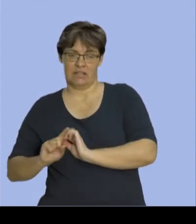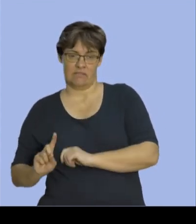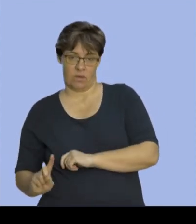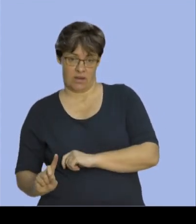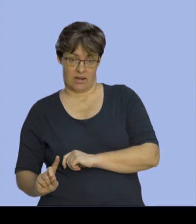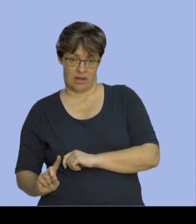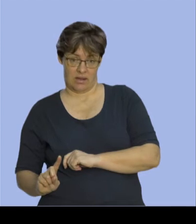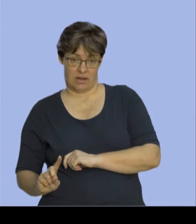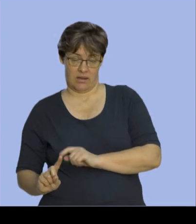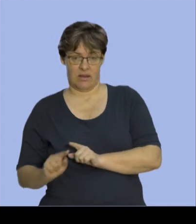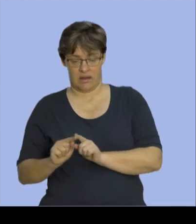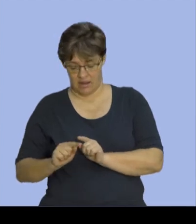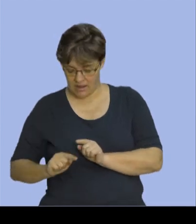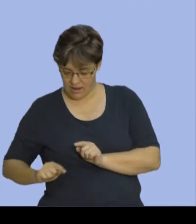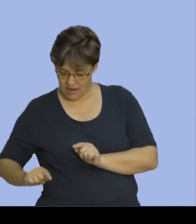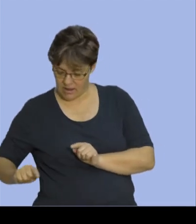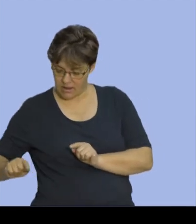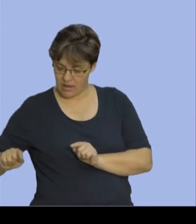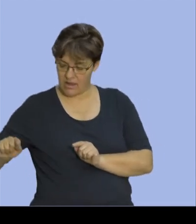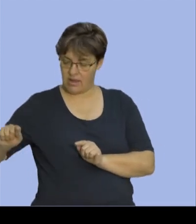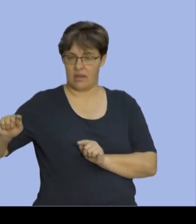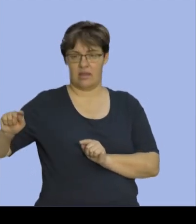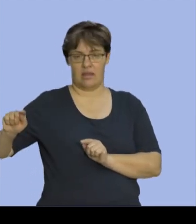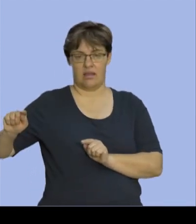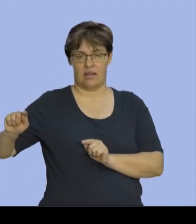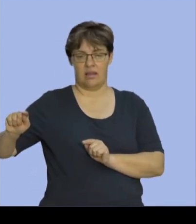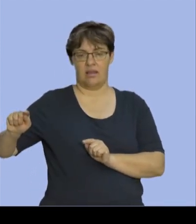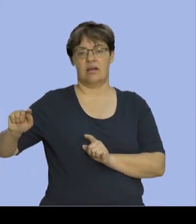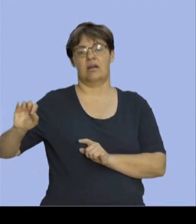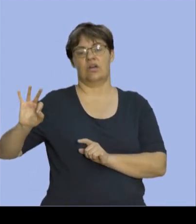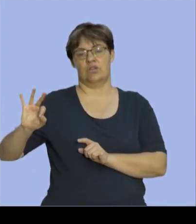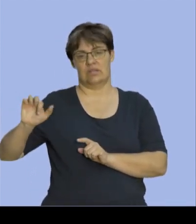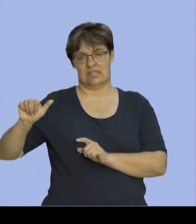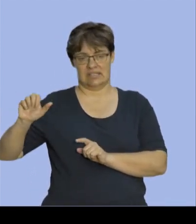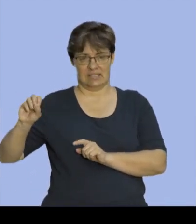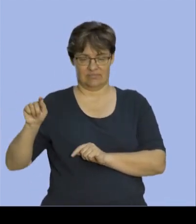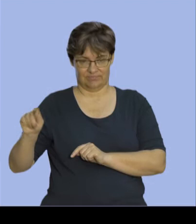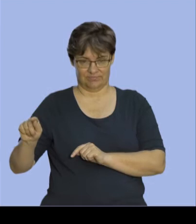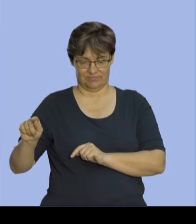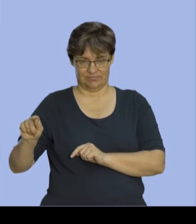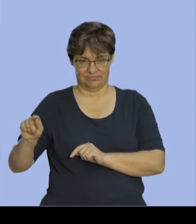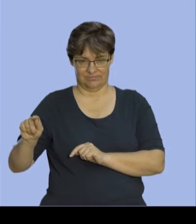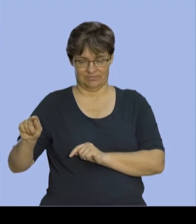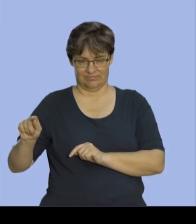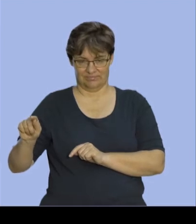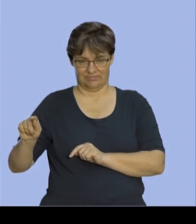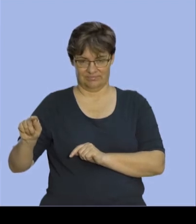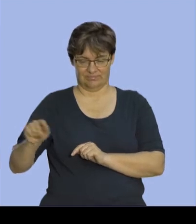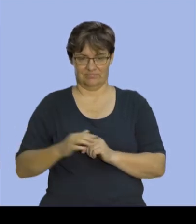gets to the -1 on the y-axis, and then it goes on